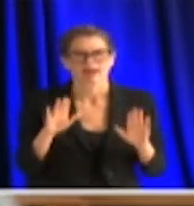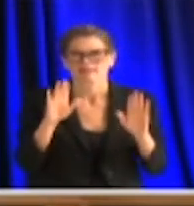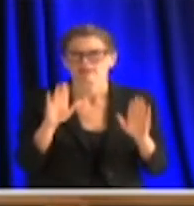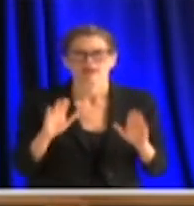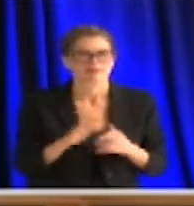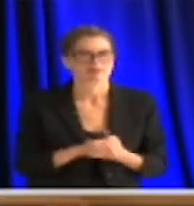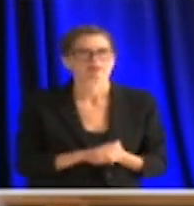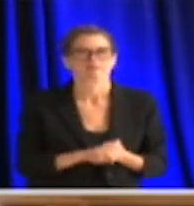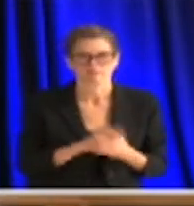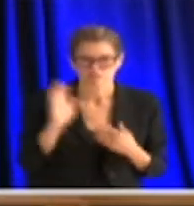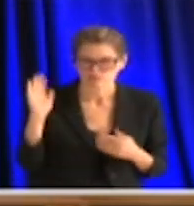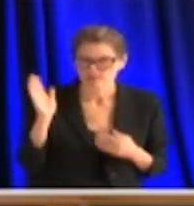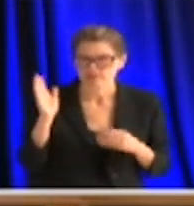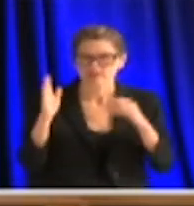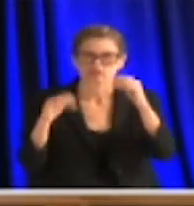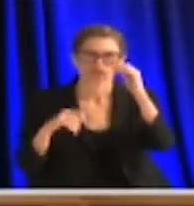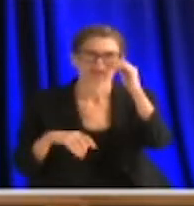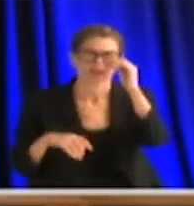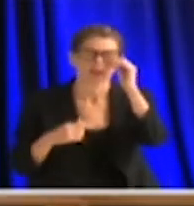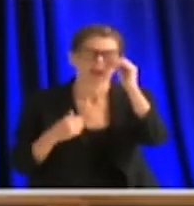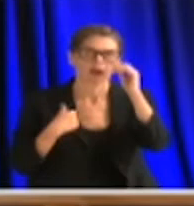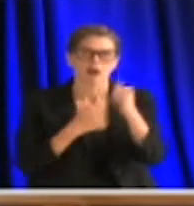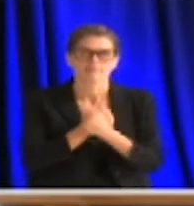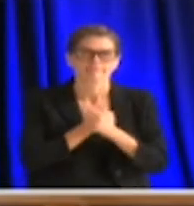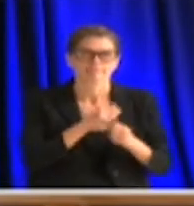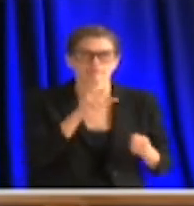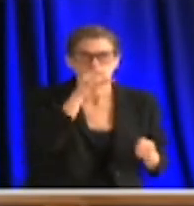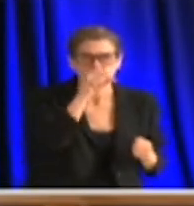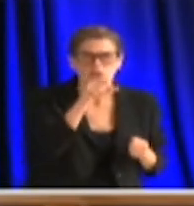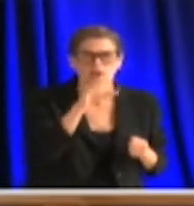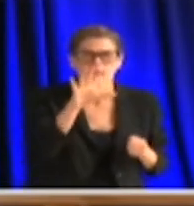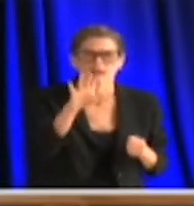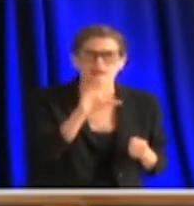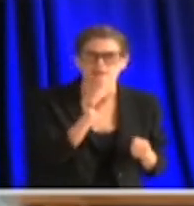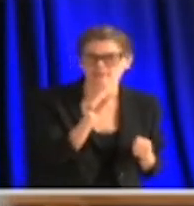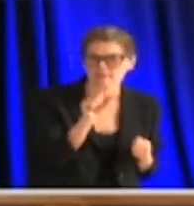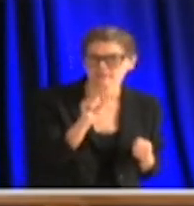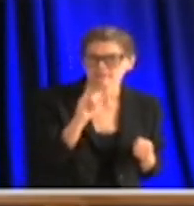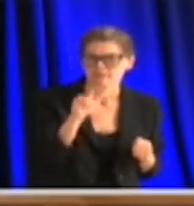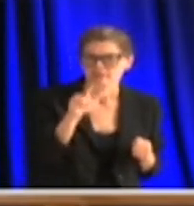excellent presentation. I love his style and calm